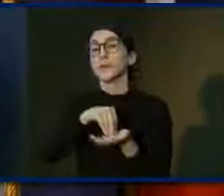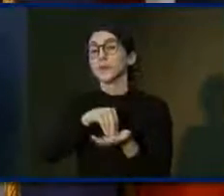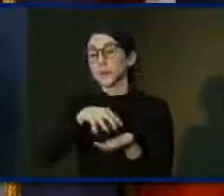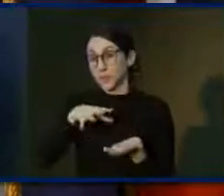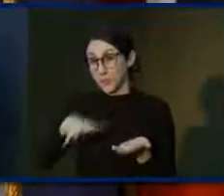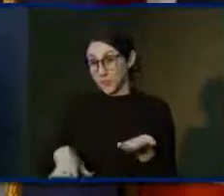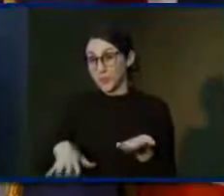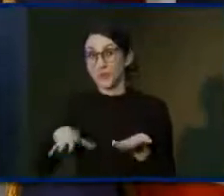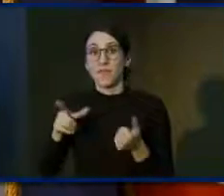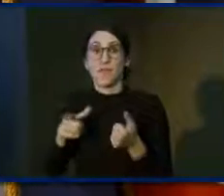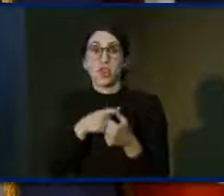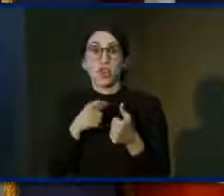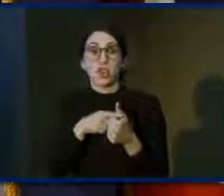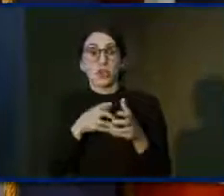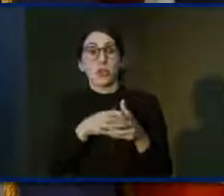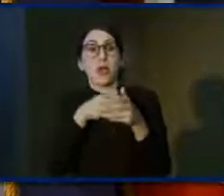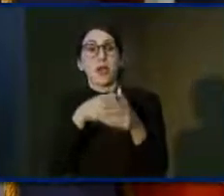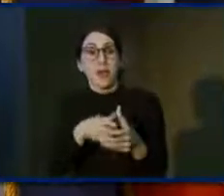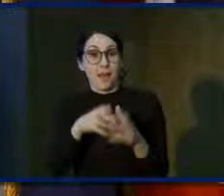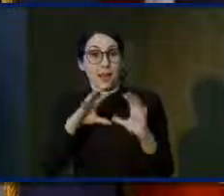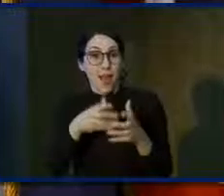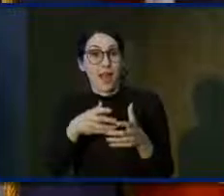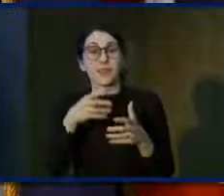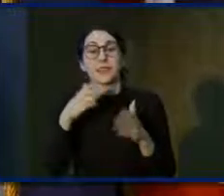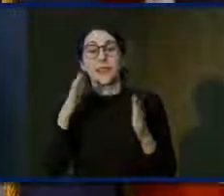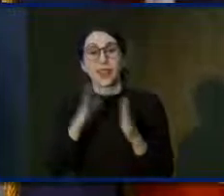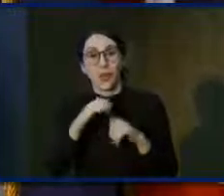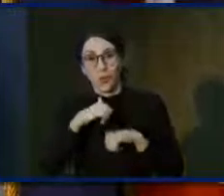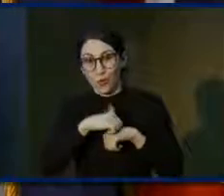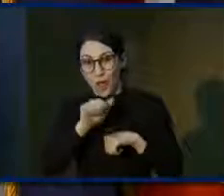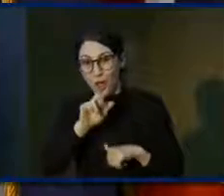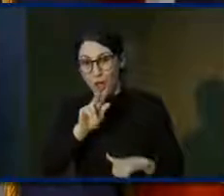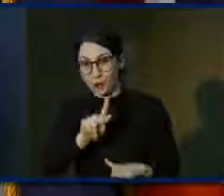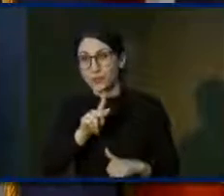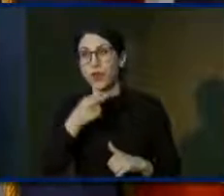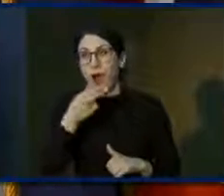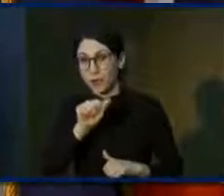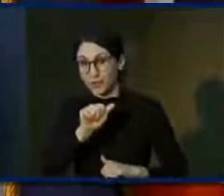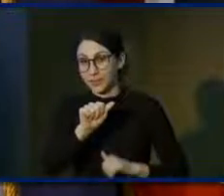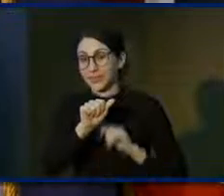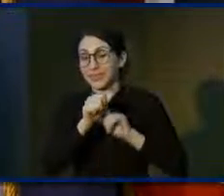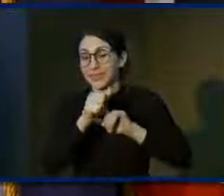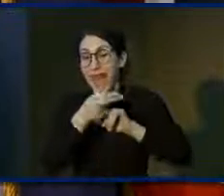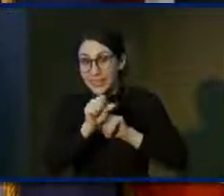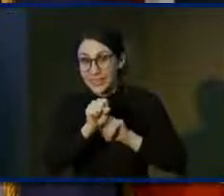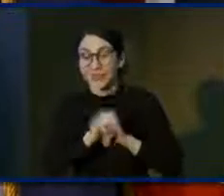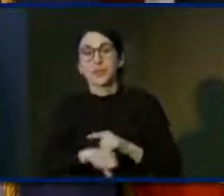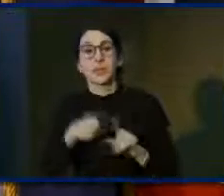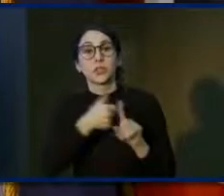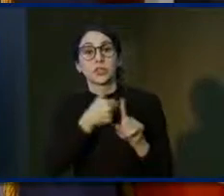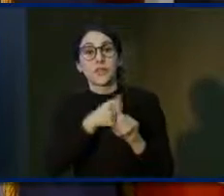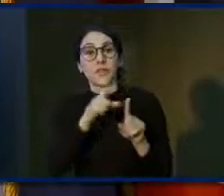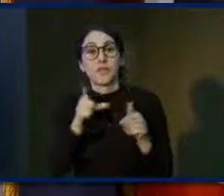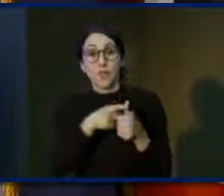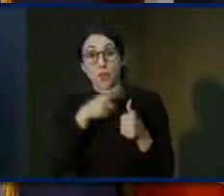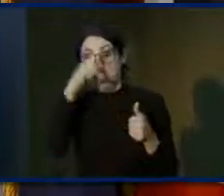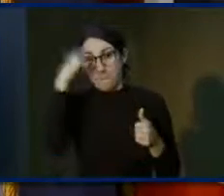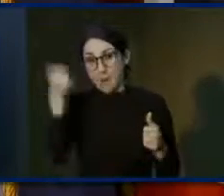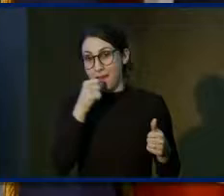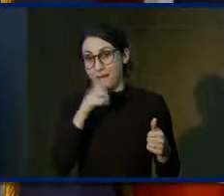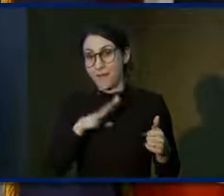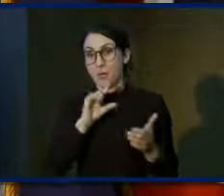who ever attend classes at Little Rock Central High School in Little Rock, Arkansas. She is the first black female to graduate from Central High